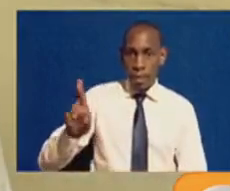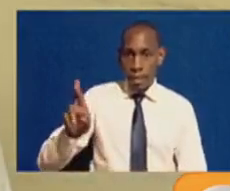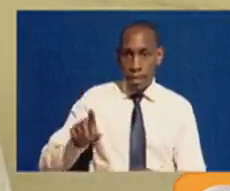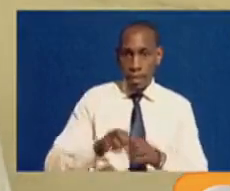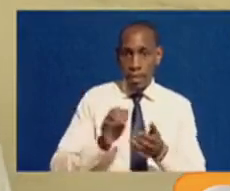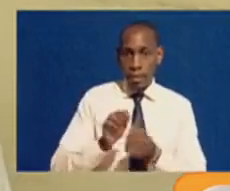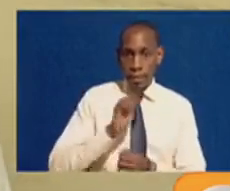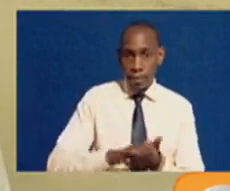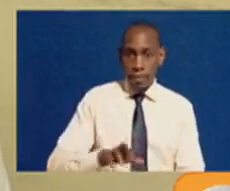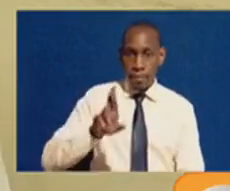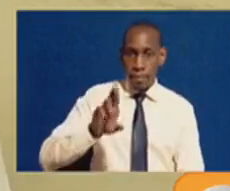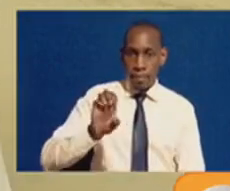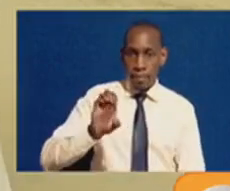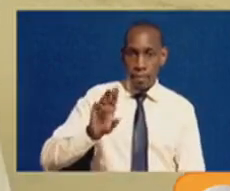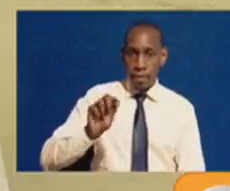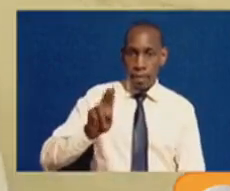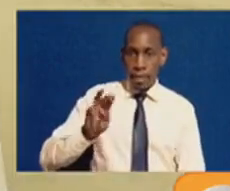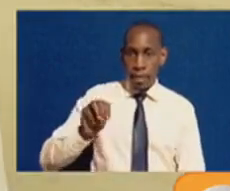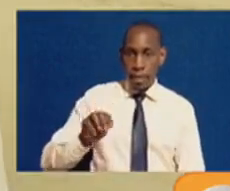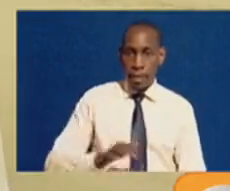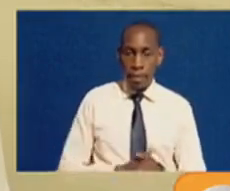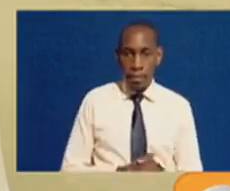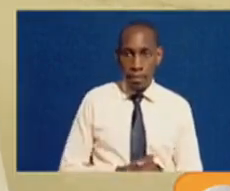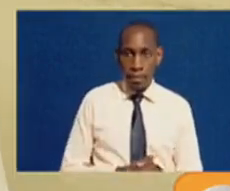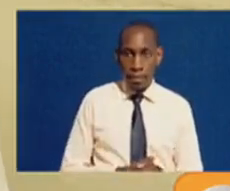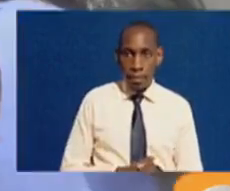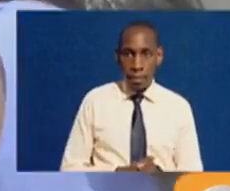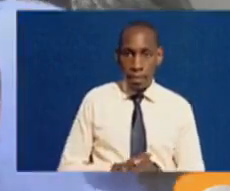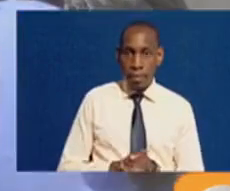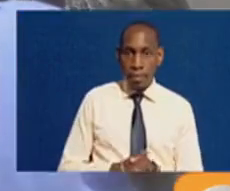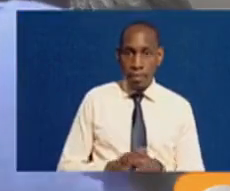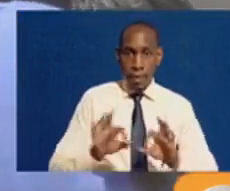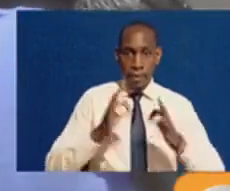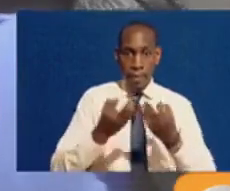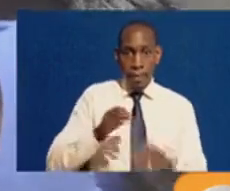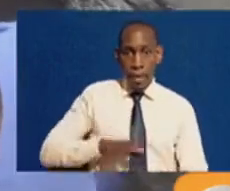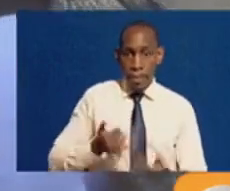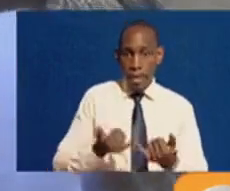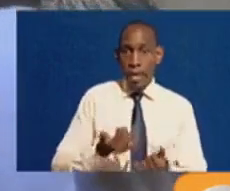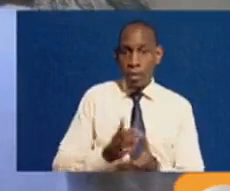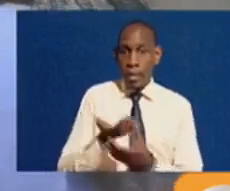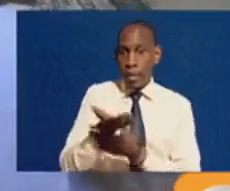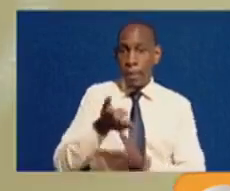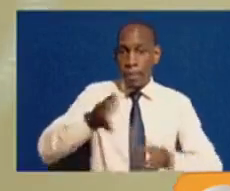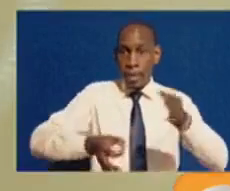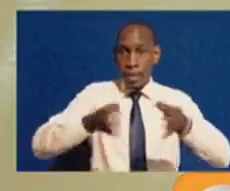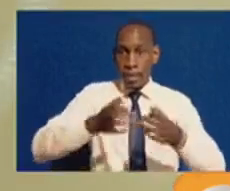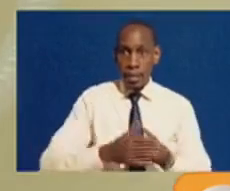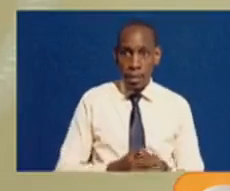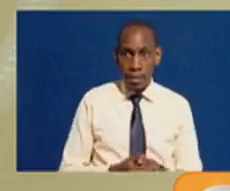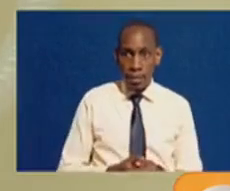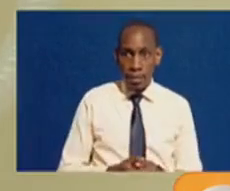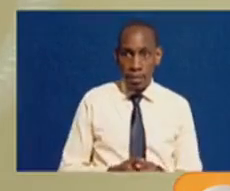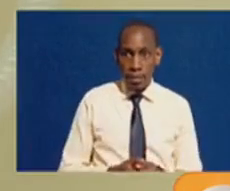ruptured the rectum anteriorly and posteriorly. Her family is now calling for justice. Mtoto wangu alikuwa